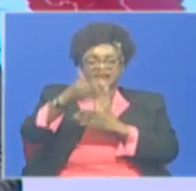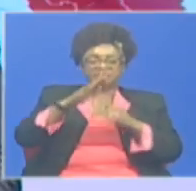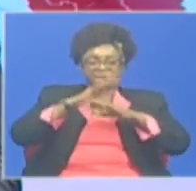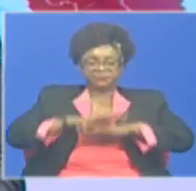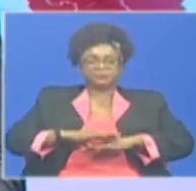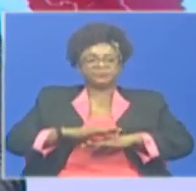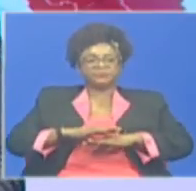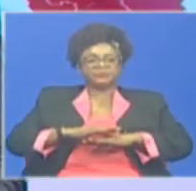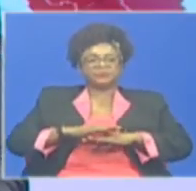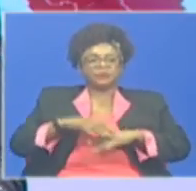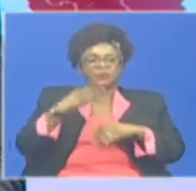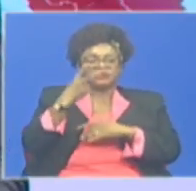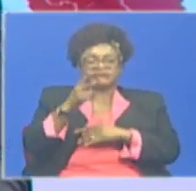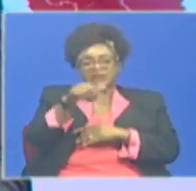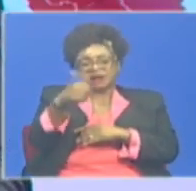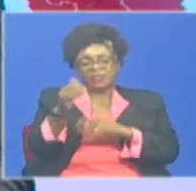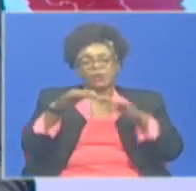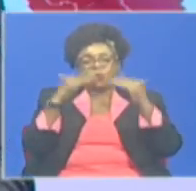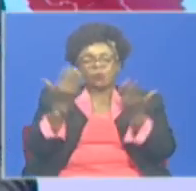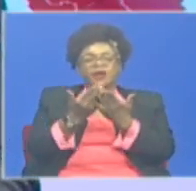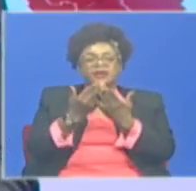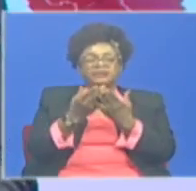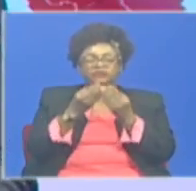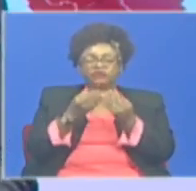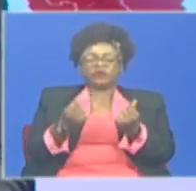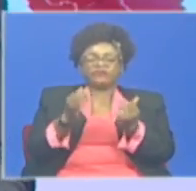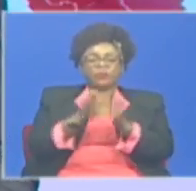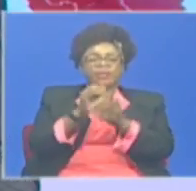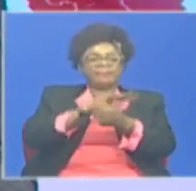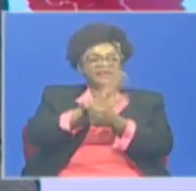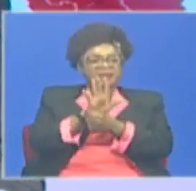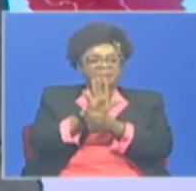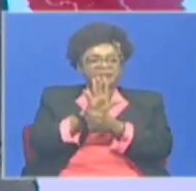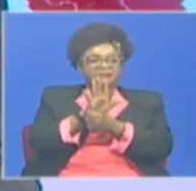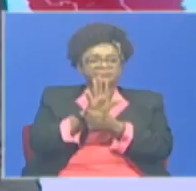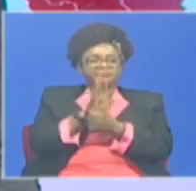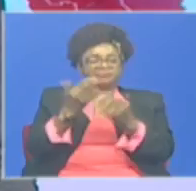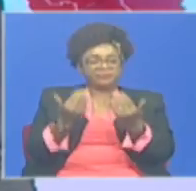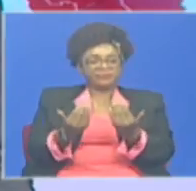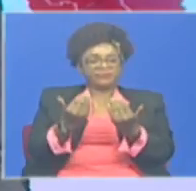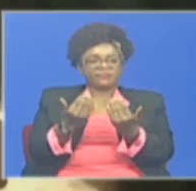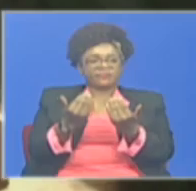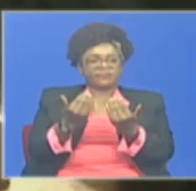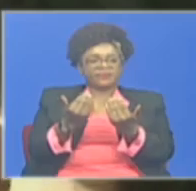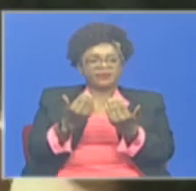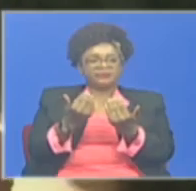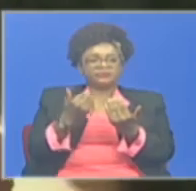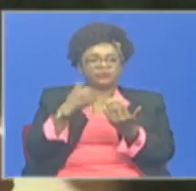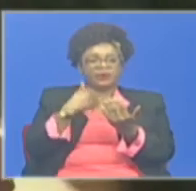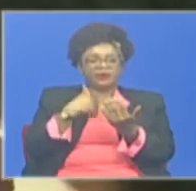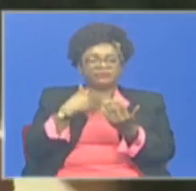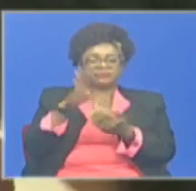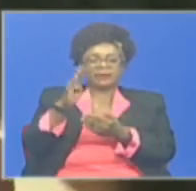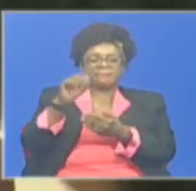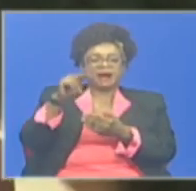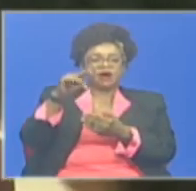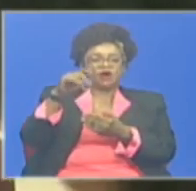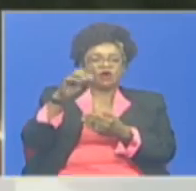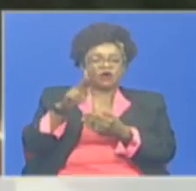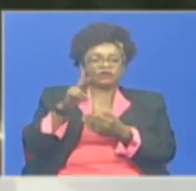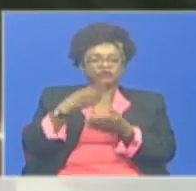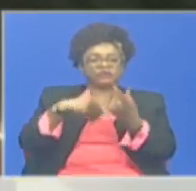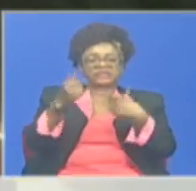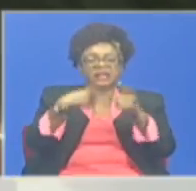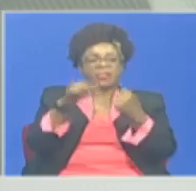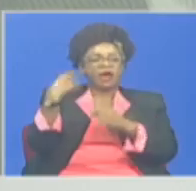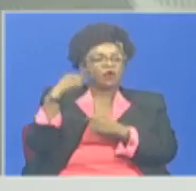at how the rest of the world is coping with the pandemic. Meanwhile, Thais are flocking Bangkok's Chinatown to sell their gold